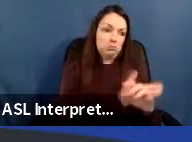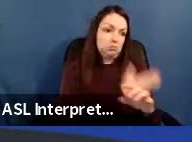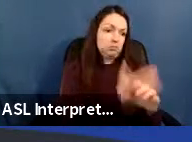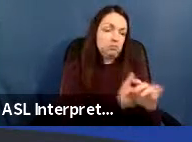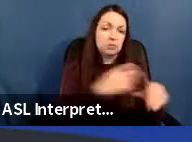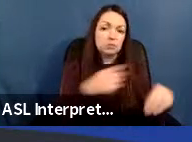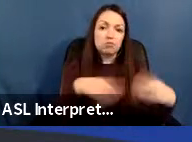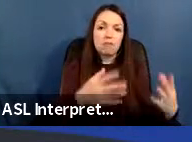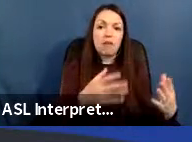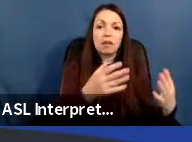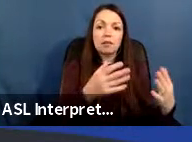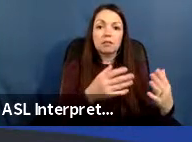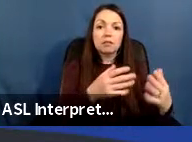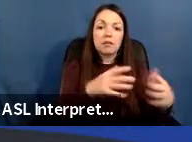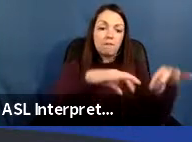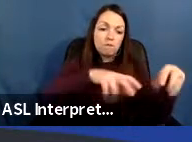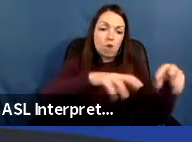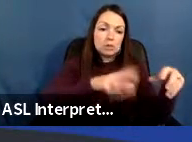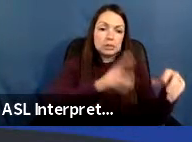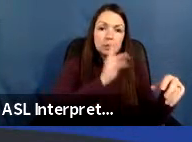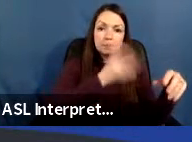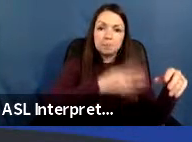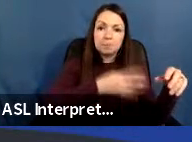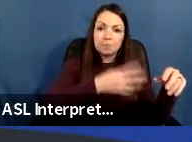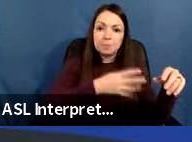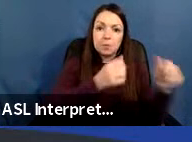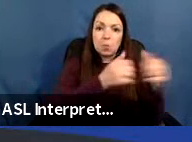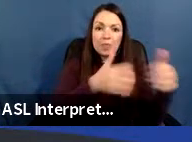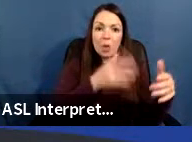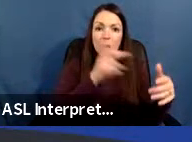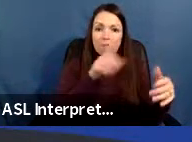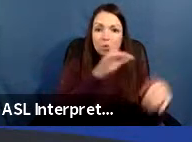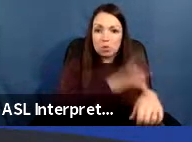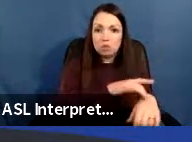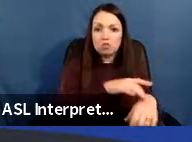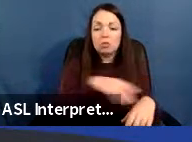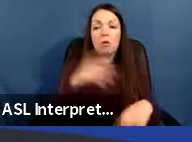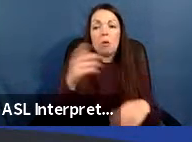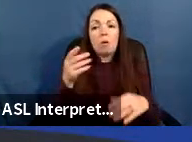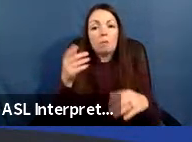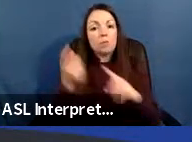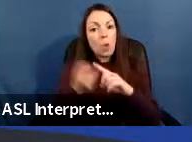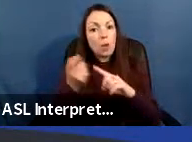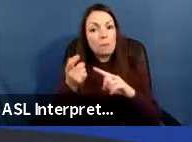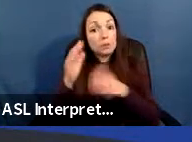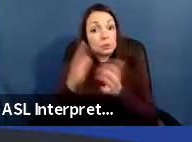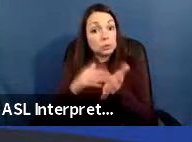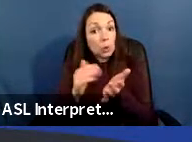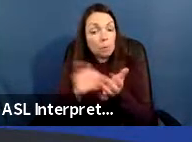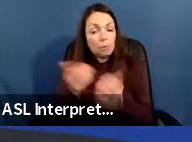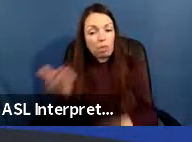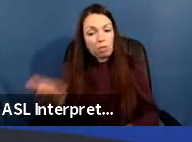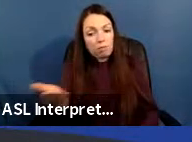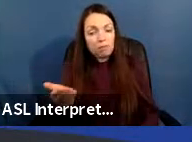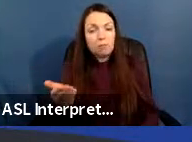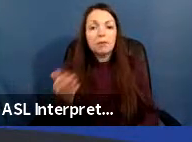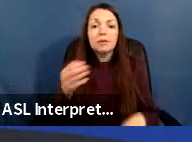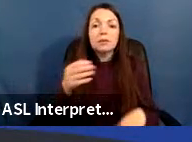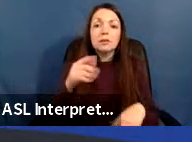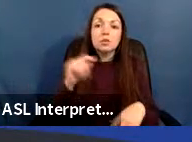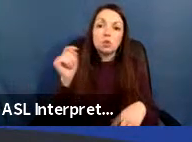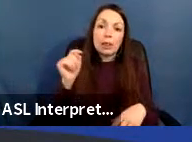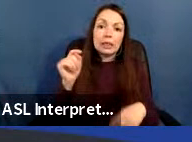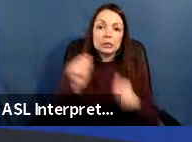hands-free faucets, automatic soap dispensers, or toilets with motion detectors to help improve